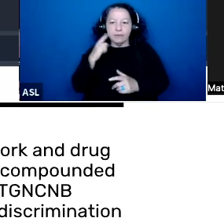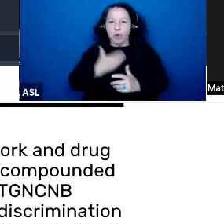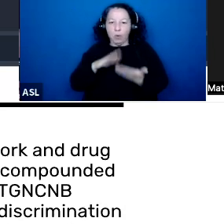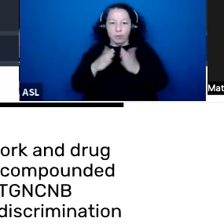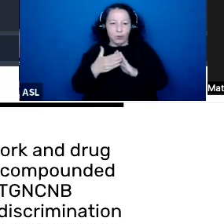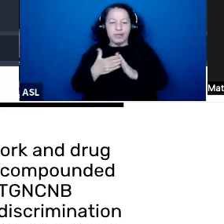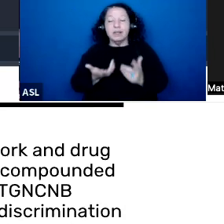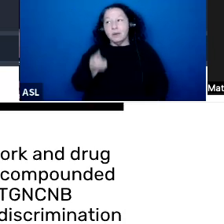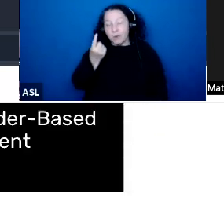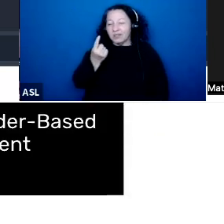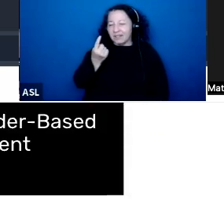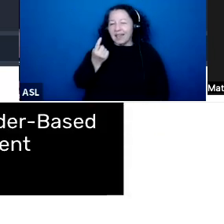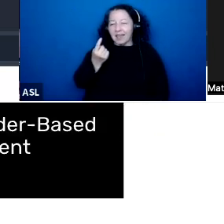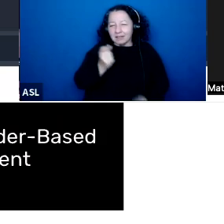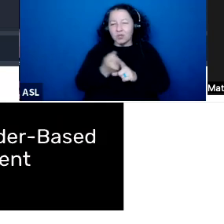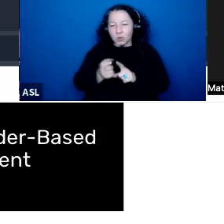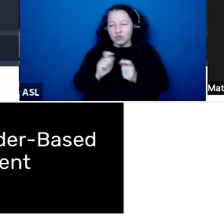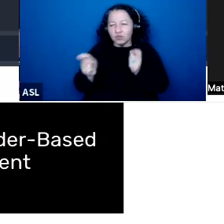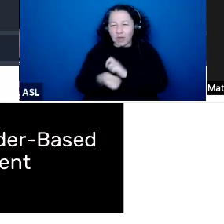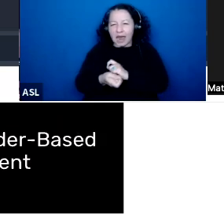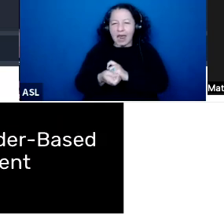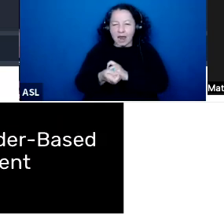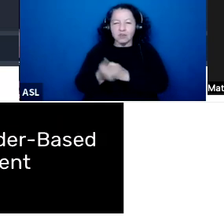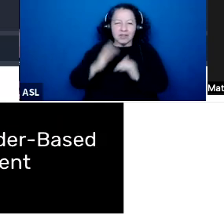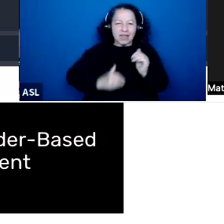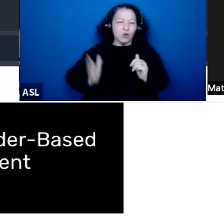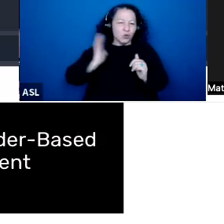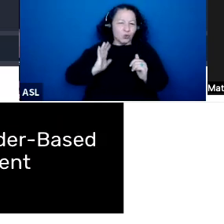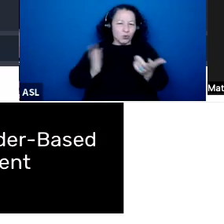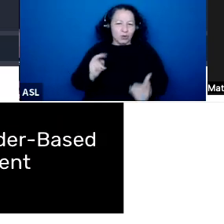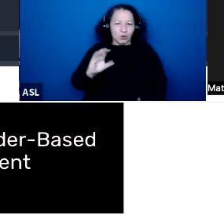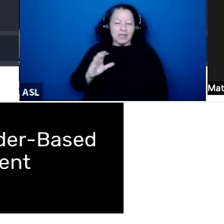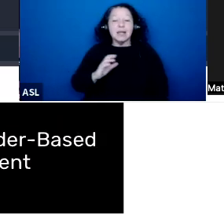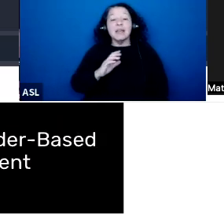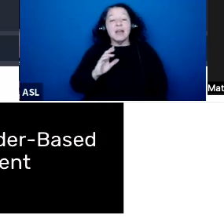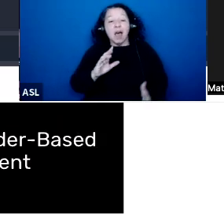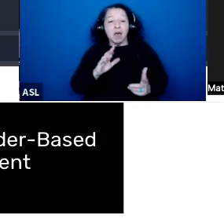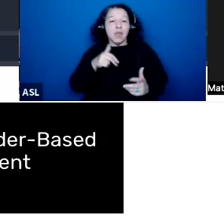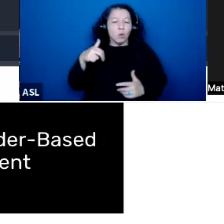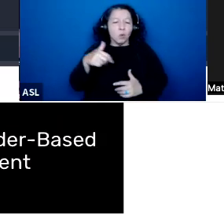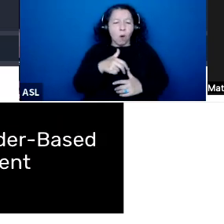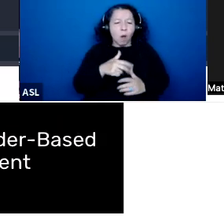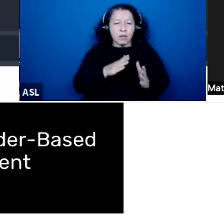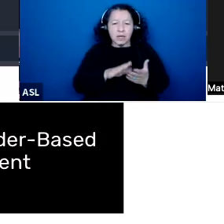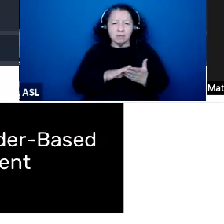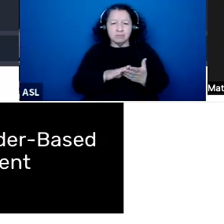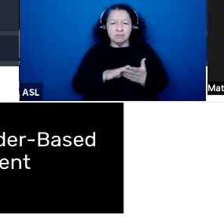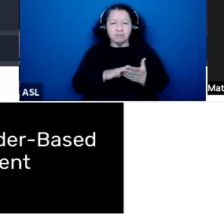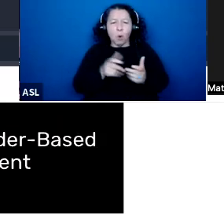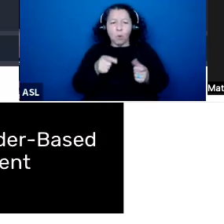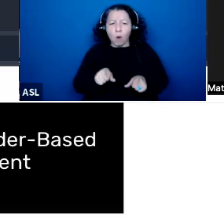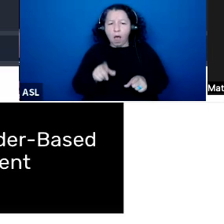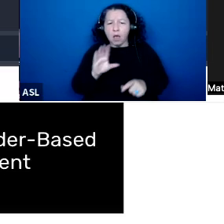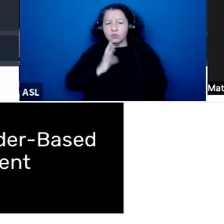looks really different than it used to in New York from the walking while trans laws, which used to mean that folks would get arrested if they had more than